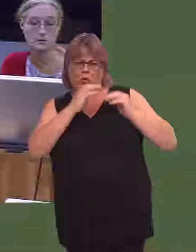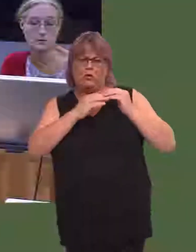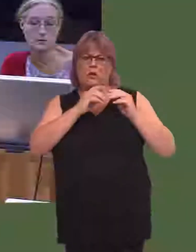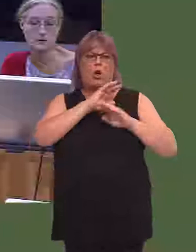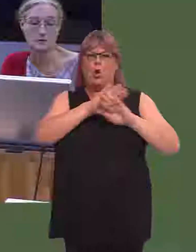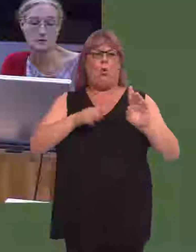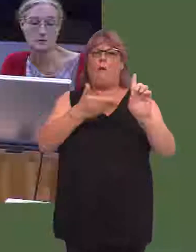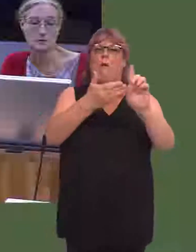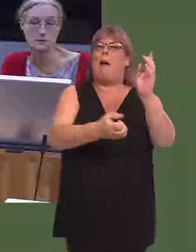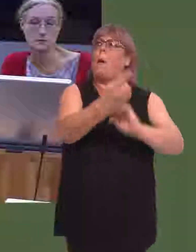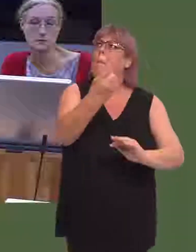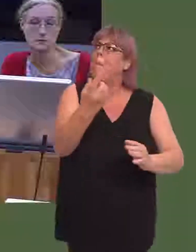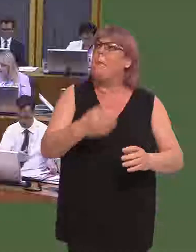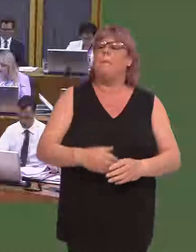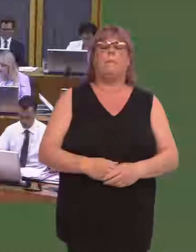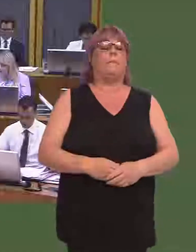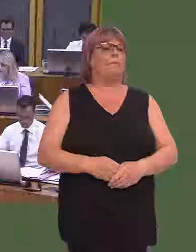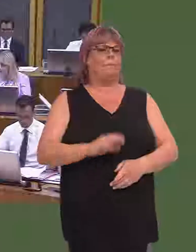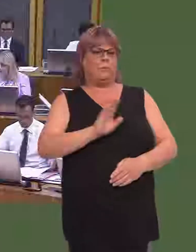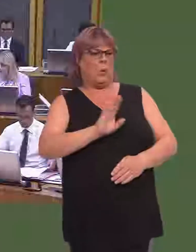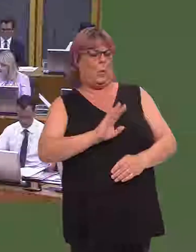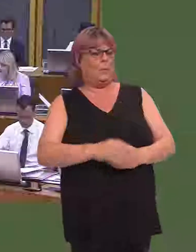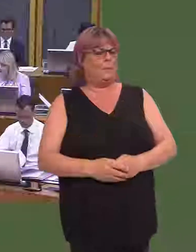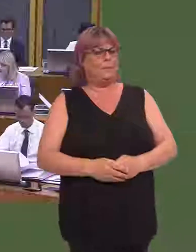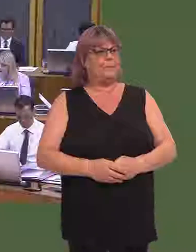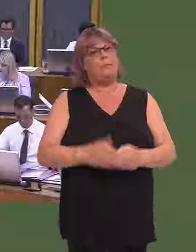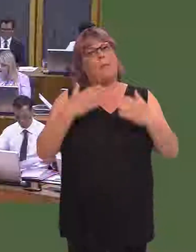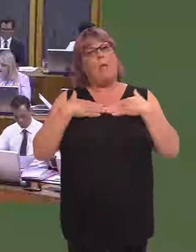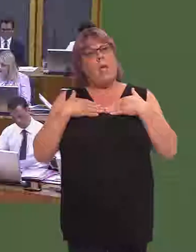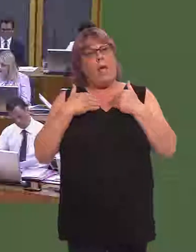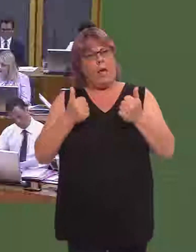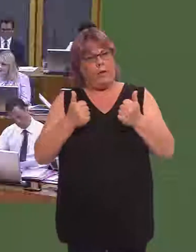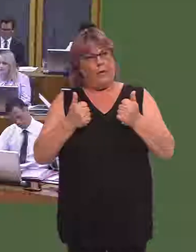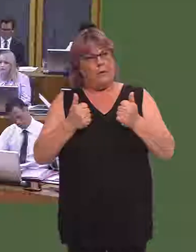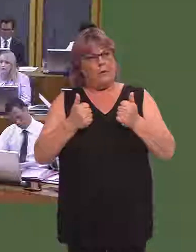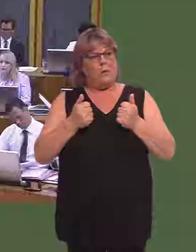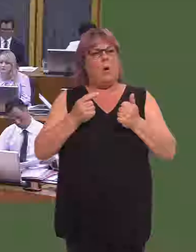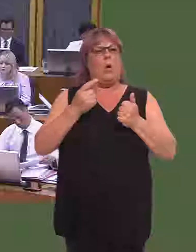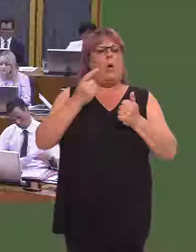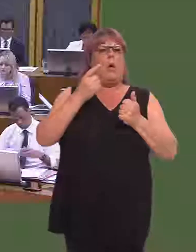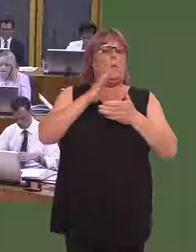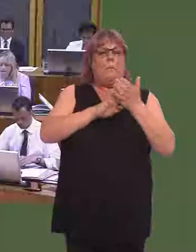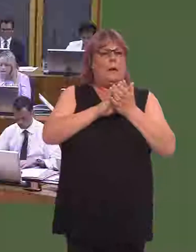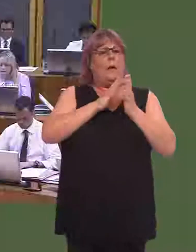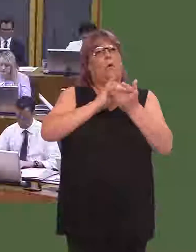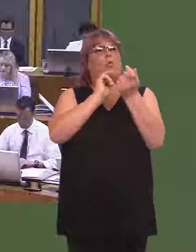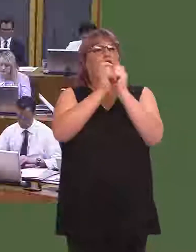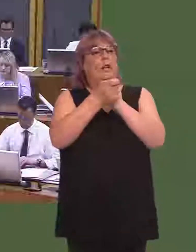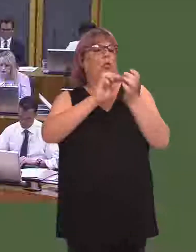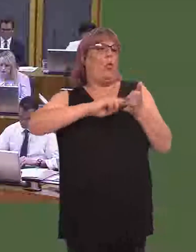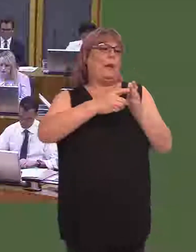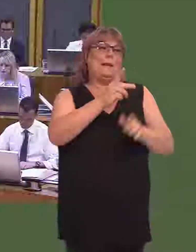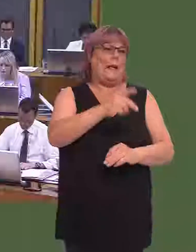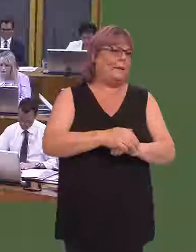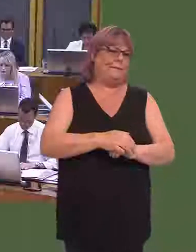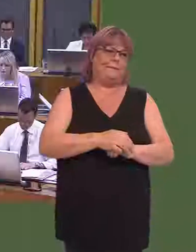on structures as opposed to outcomes? No, because, for example, in the field of health, that would mean we were looking at yet another reorganisation,